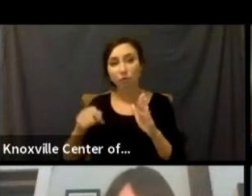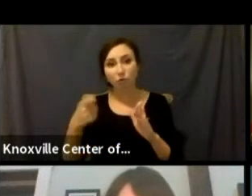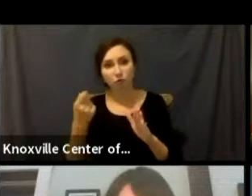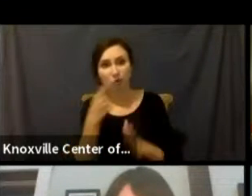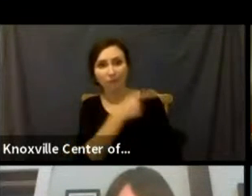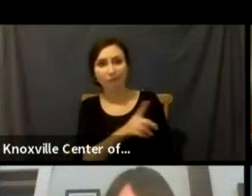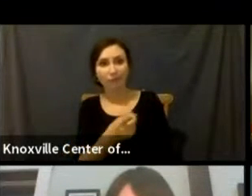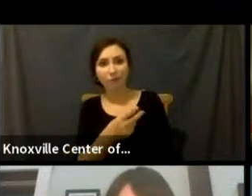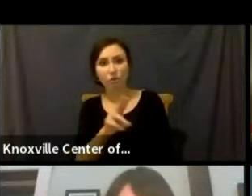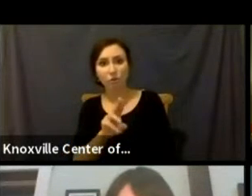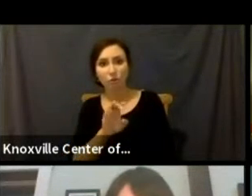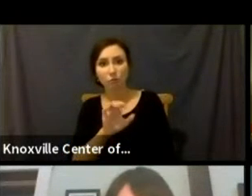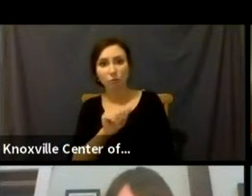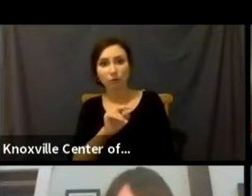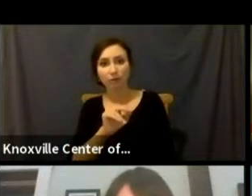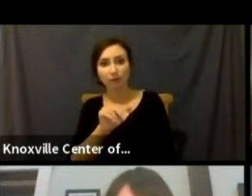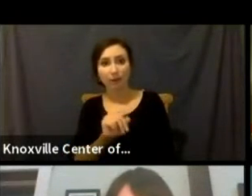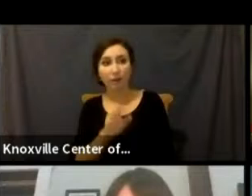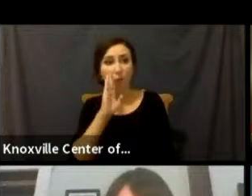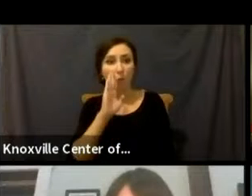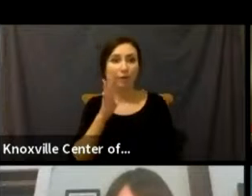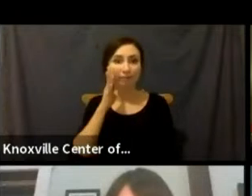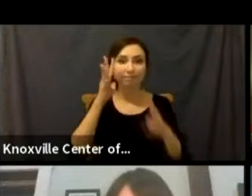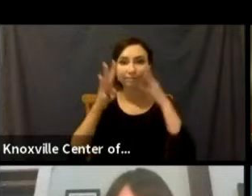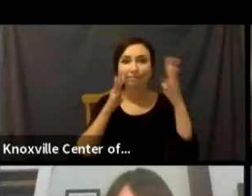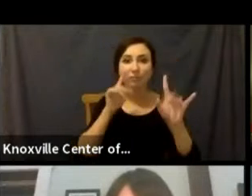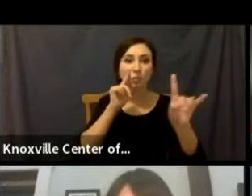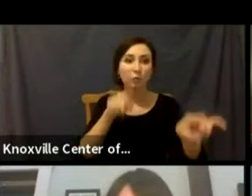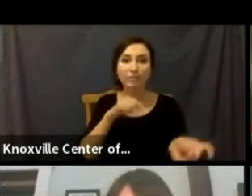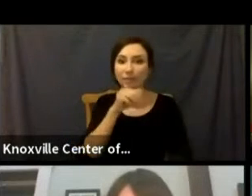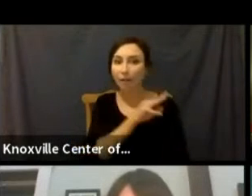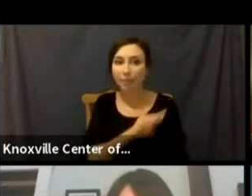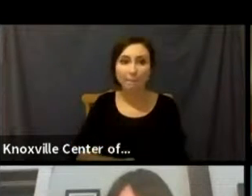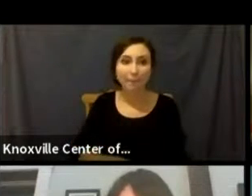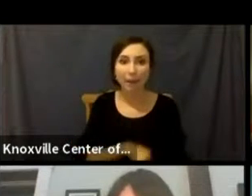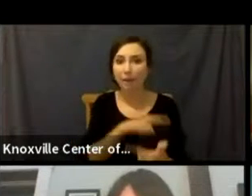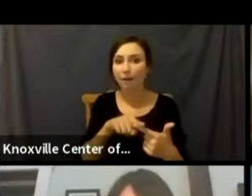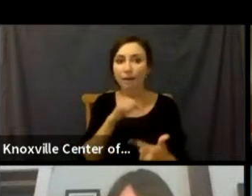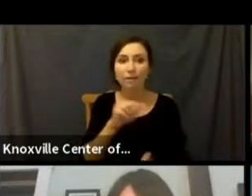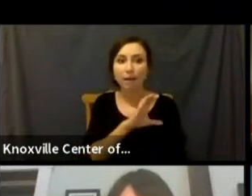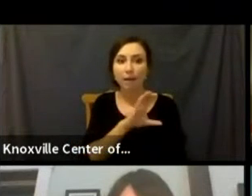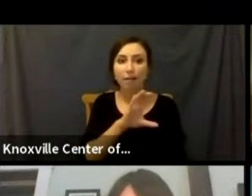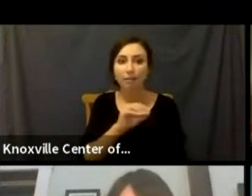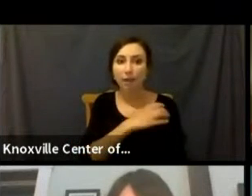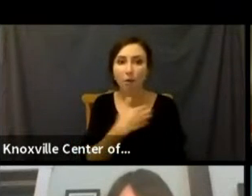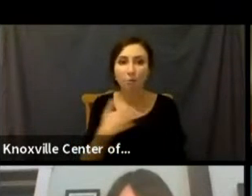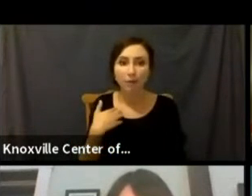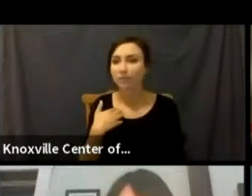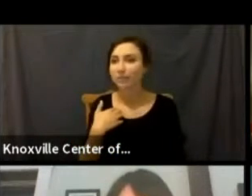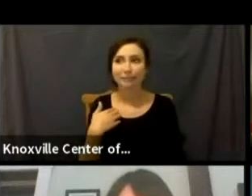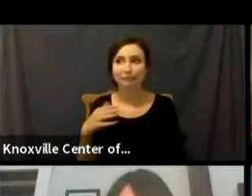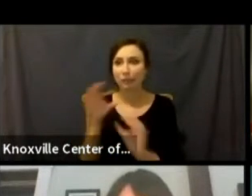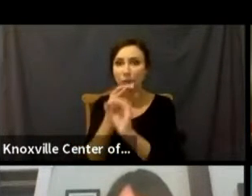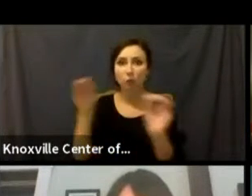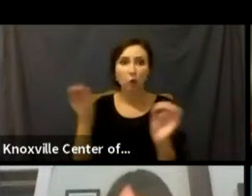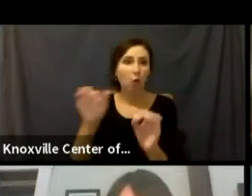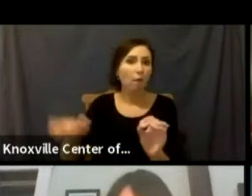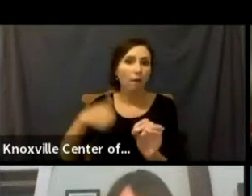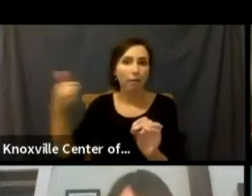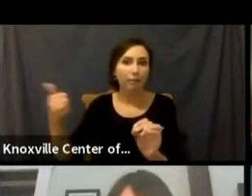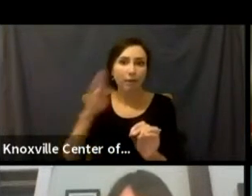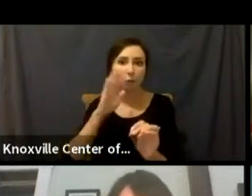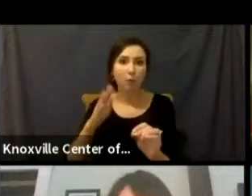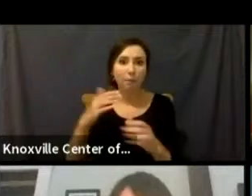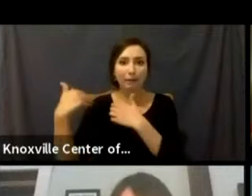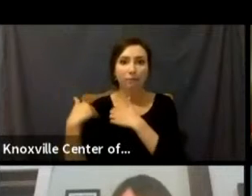make those orders. It would not be the county mayor, it would not be the county commission or any other entity, as I understand it. It would fall